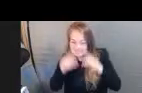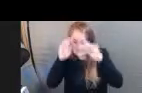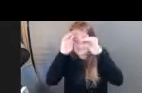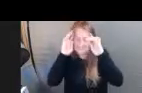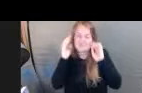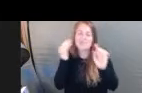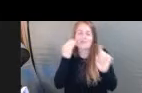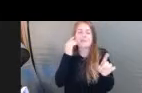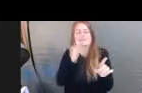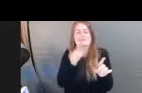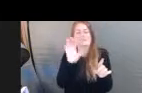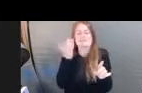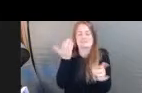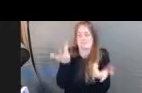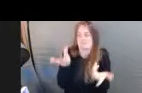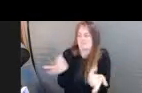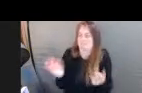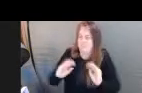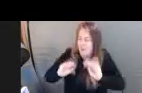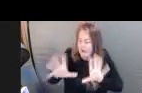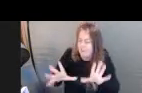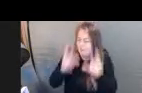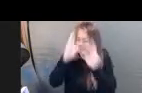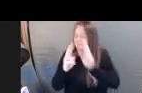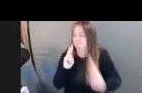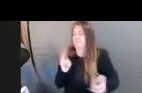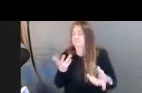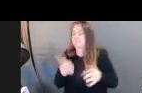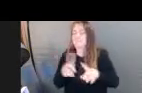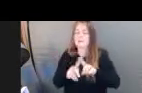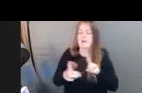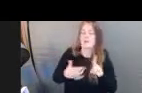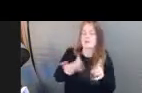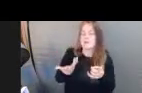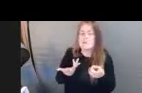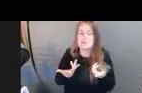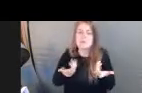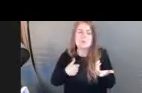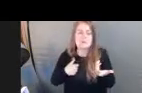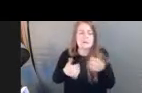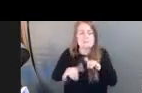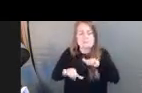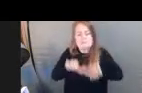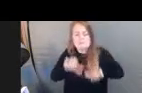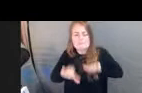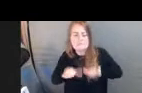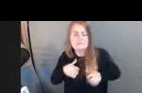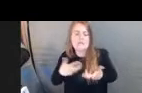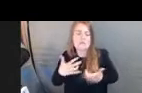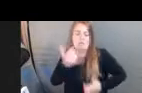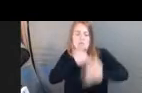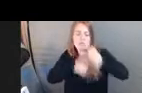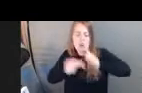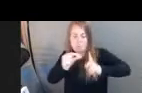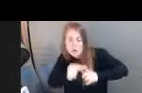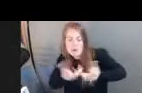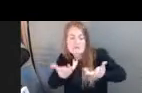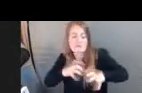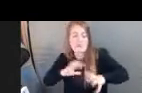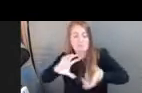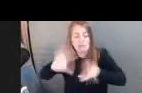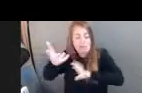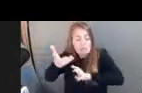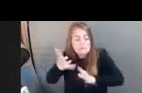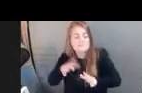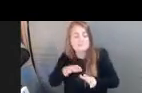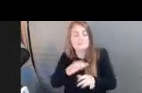that sounds like a no-brainer, but I think we always feel as though we're going to trip up on our words or we're going to say the wrong thing. So just treat